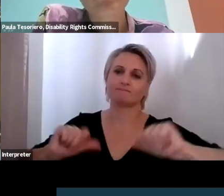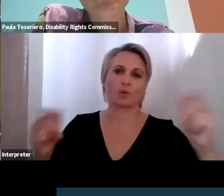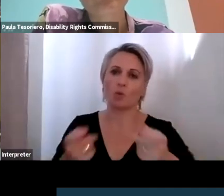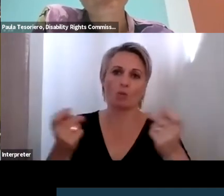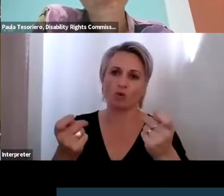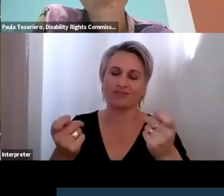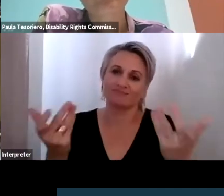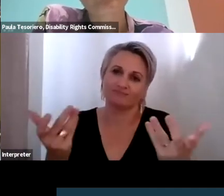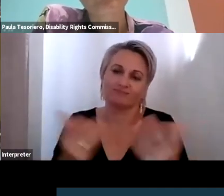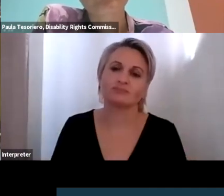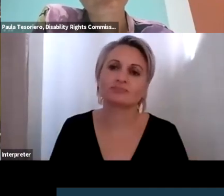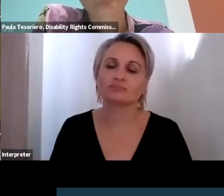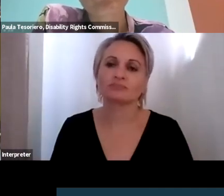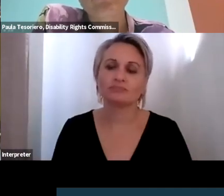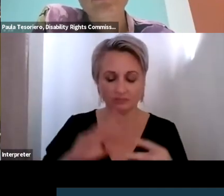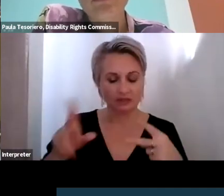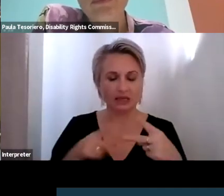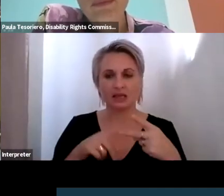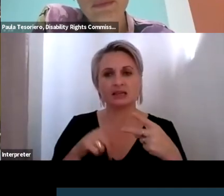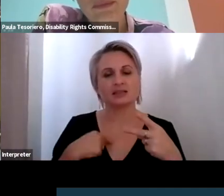that's just, and then secondly, I think